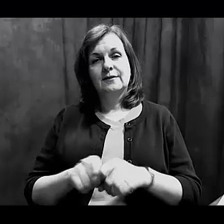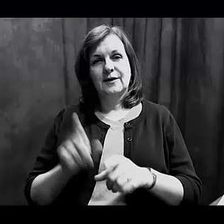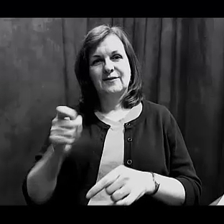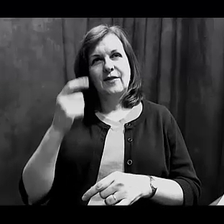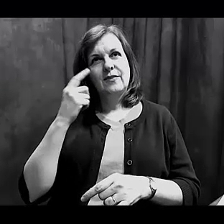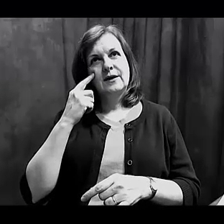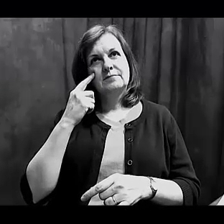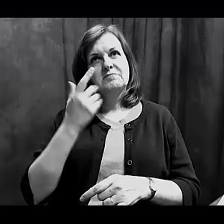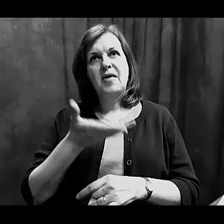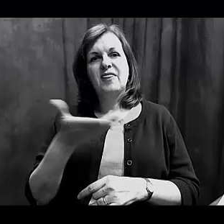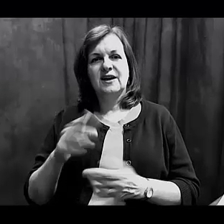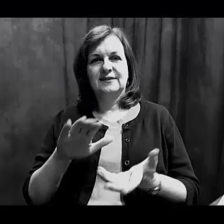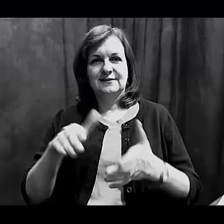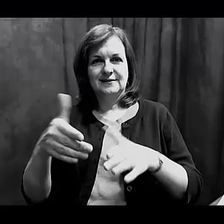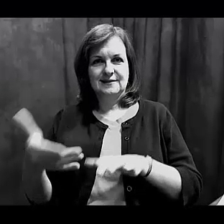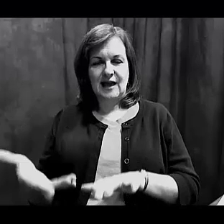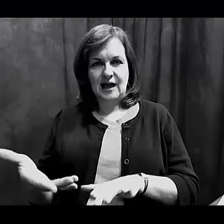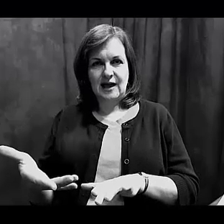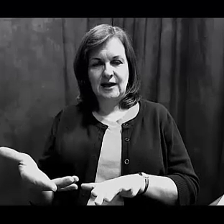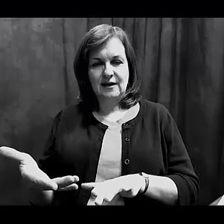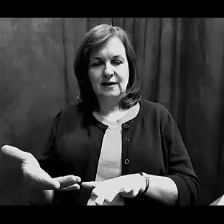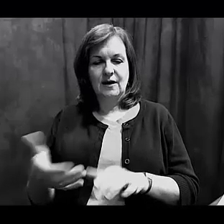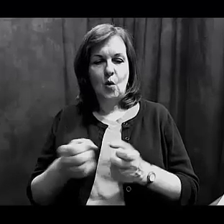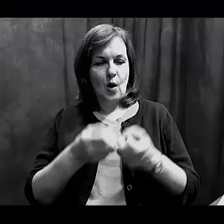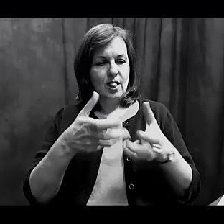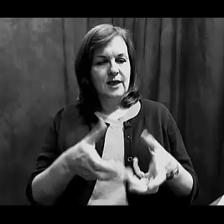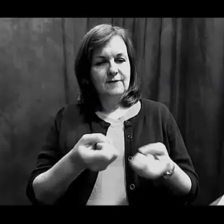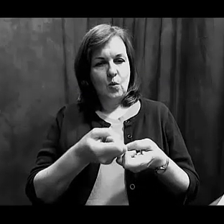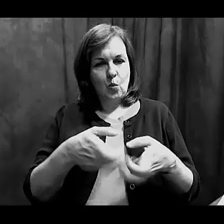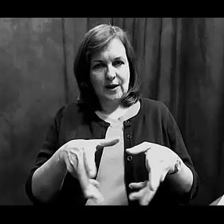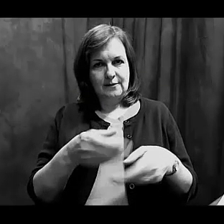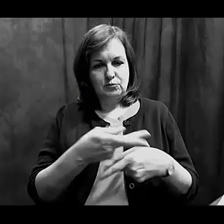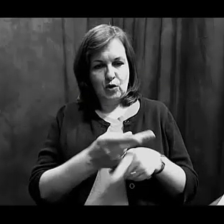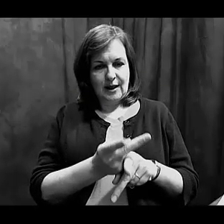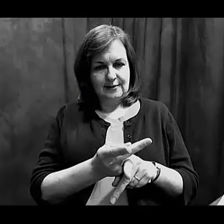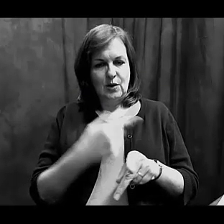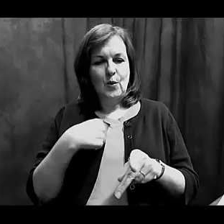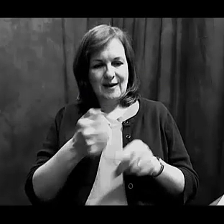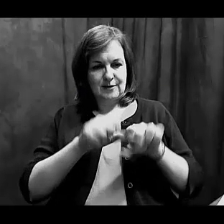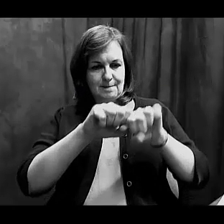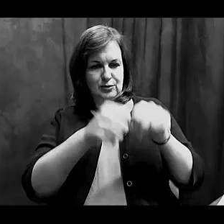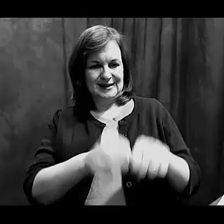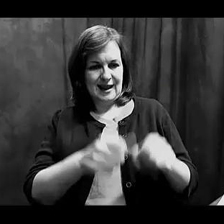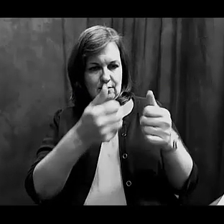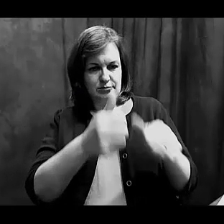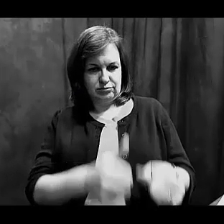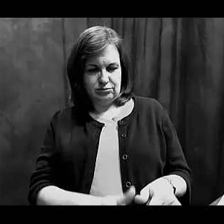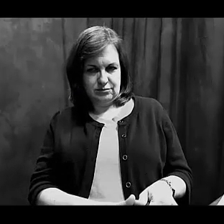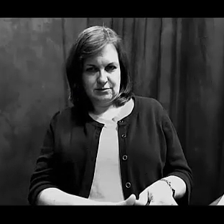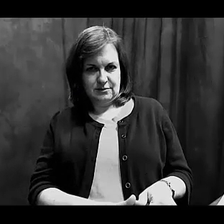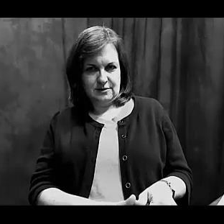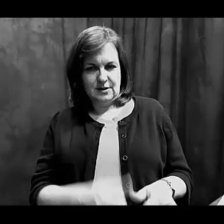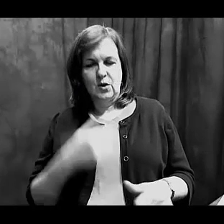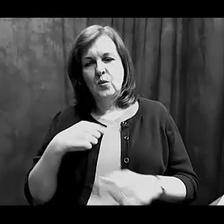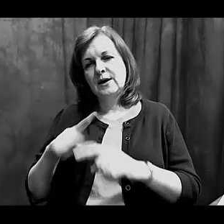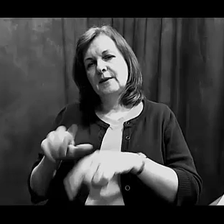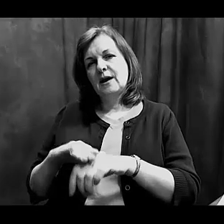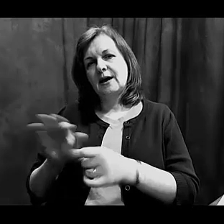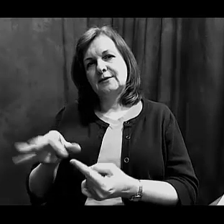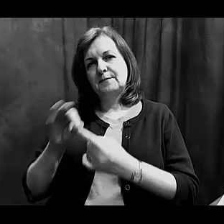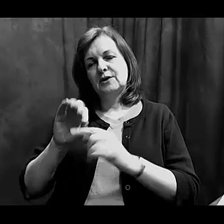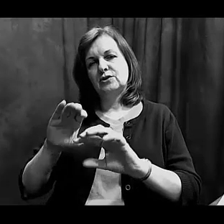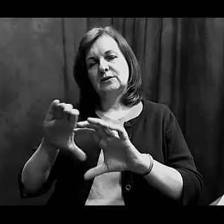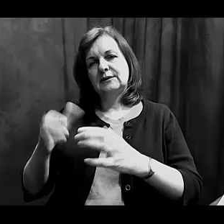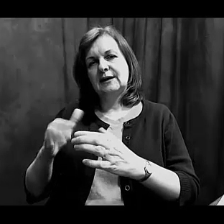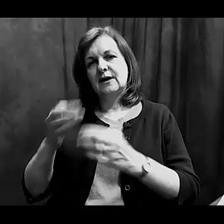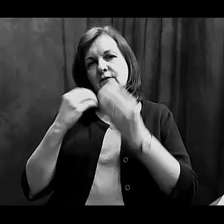We also have to deal with the fact that things die, things leave waste, and have to be broken down. So we are completely dependent on